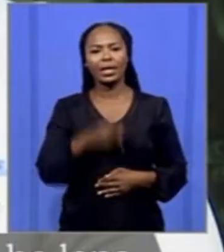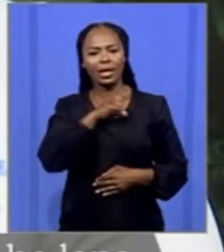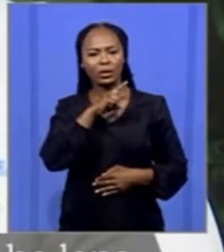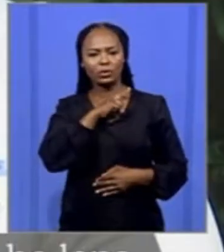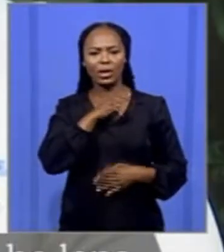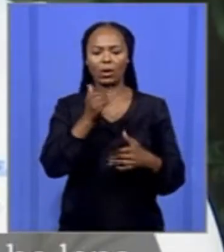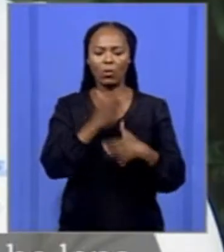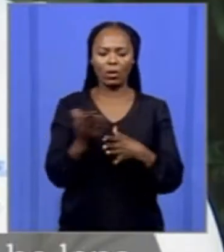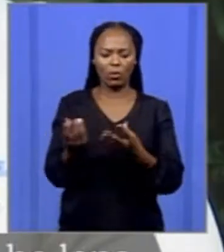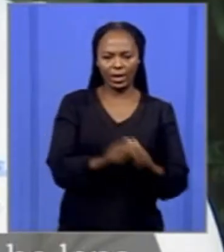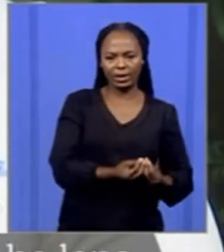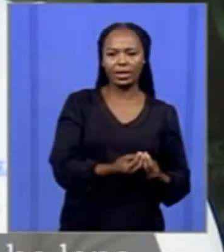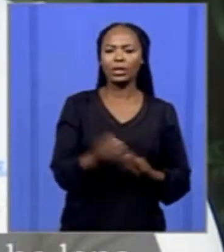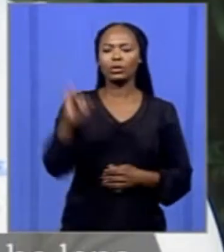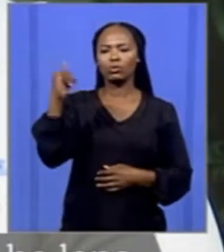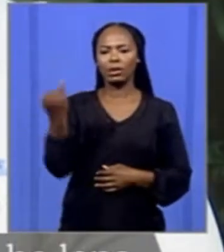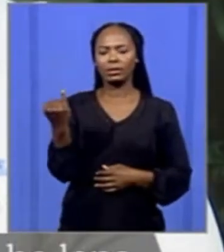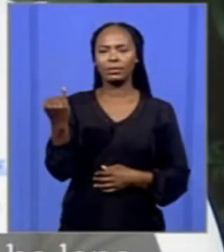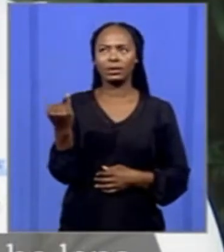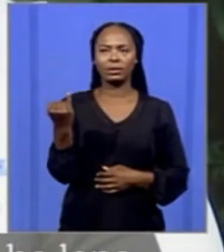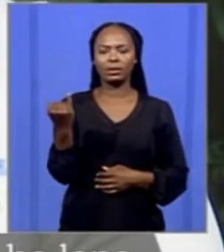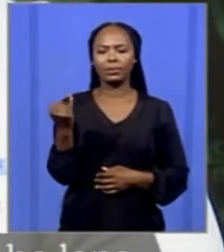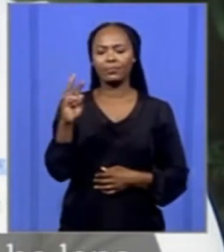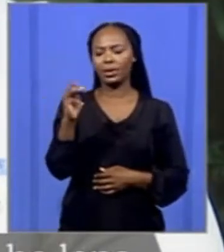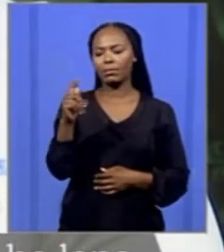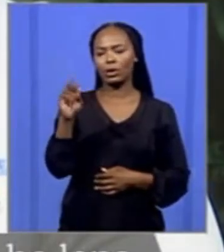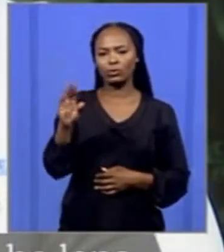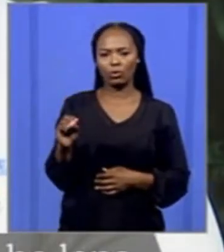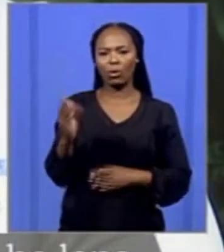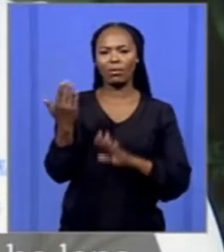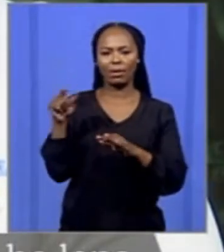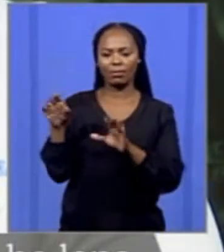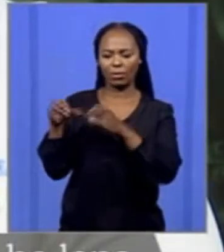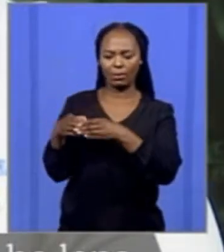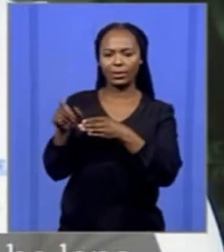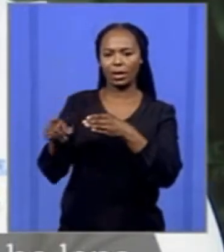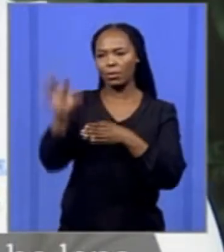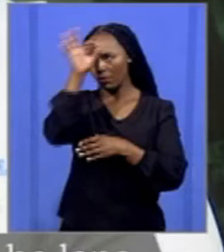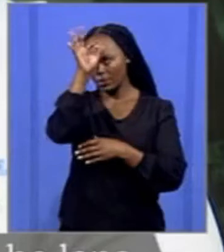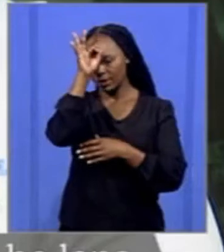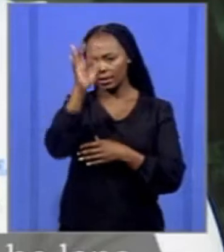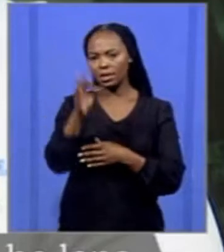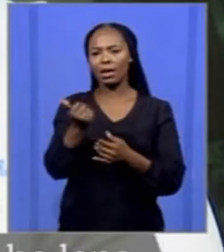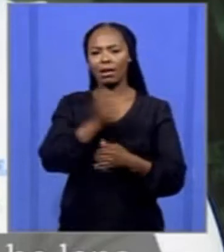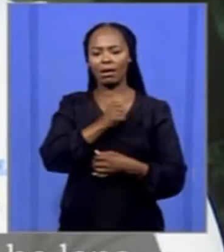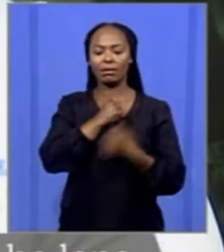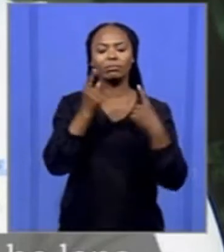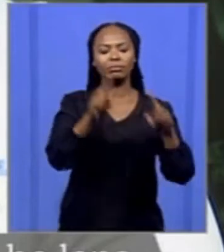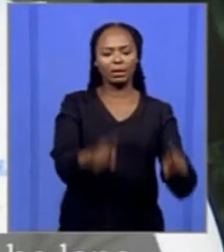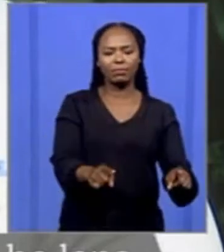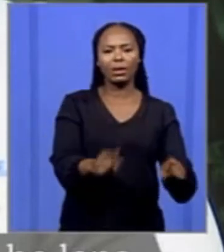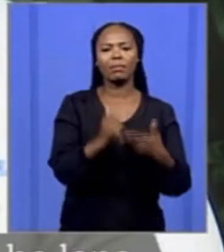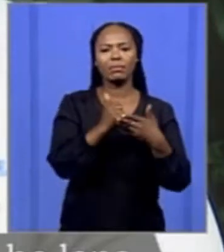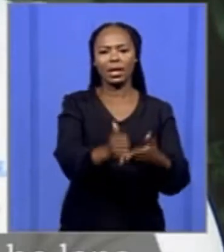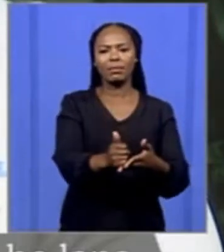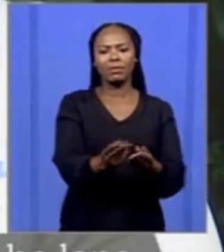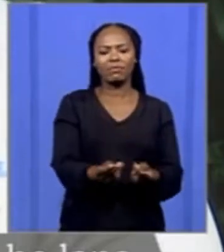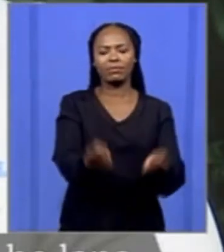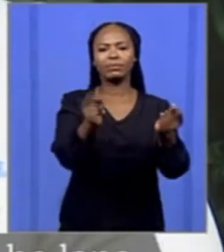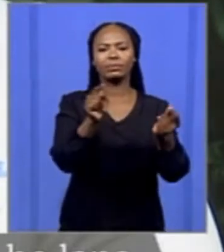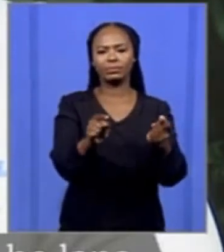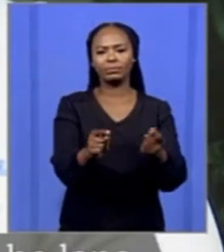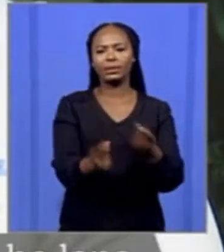working together with the Johannesburg Metro, we were able to respond to the incident that happened